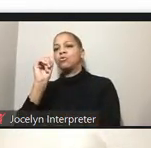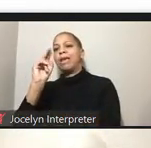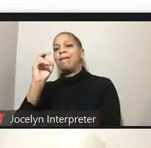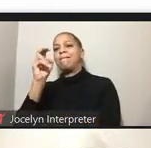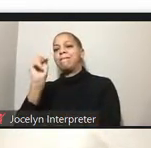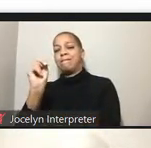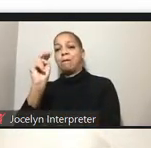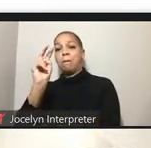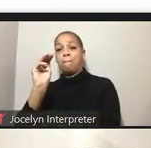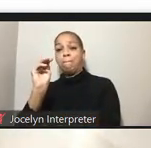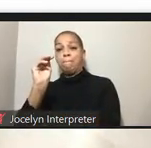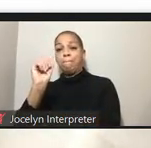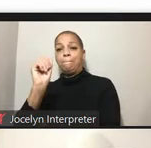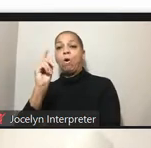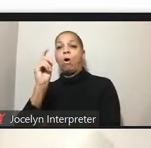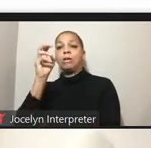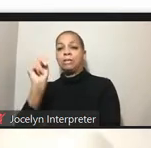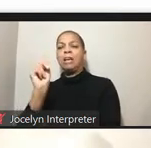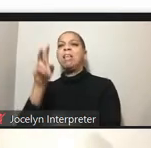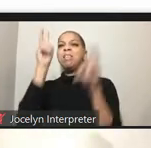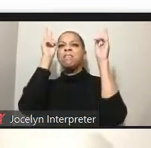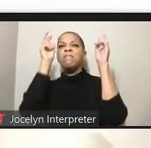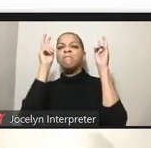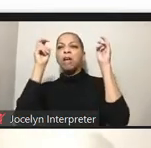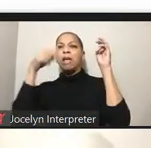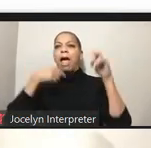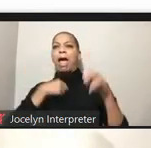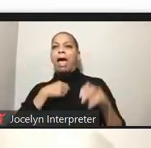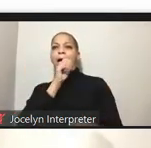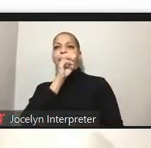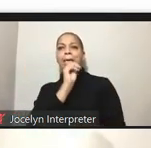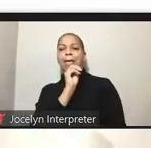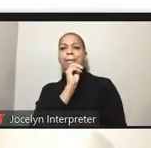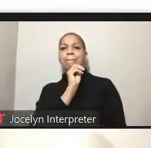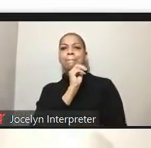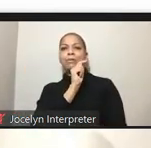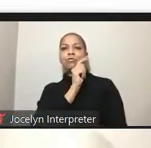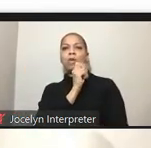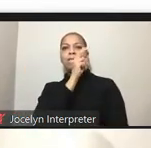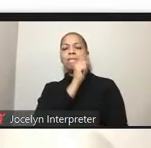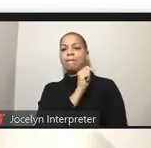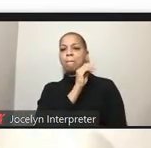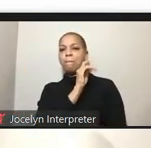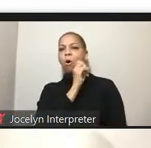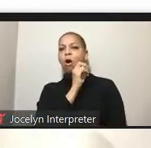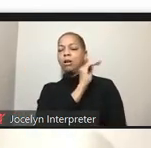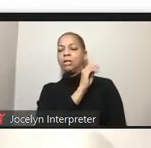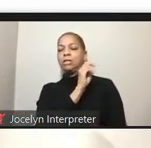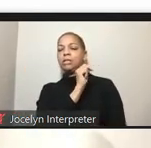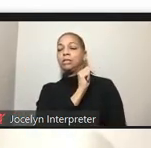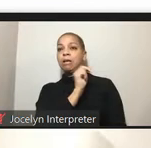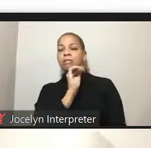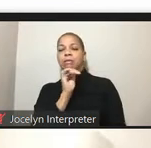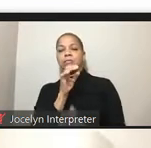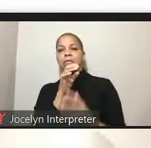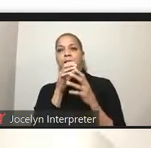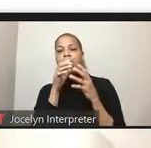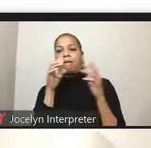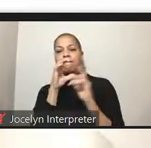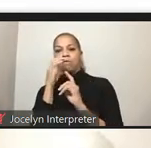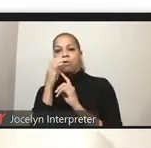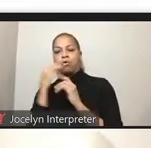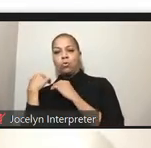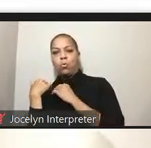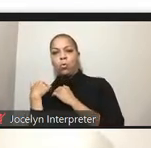The phrase, "I am Trayvon Martin," carries an excess of cultural weight. And the image, the hoodie, the halo,